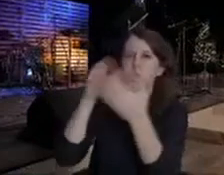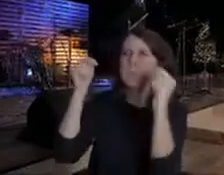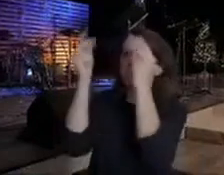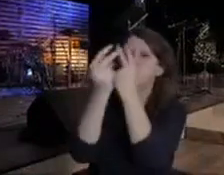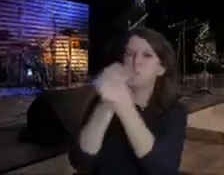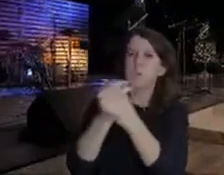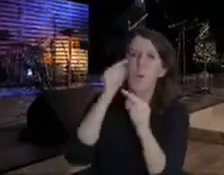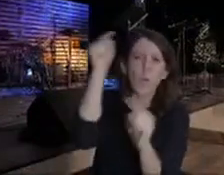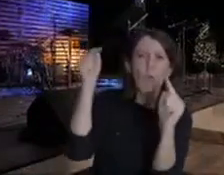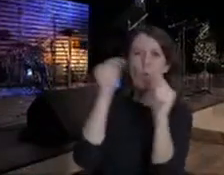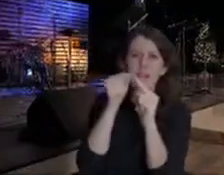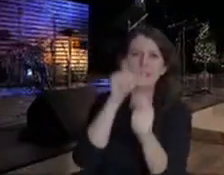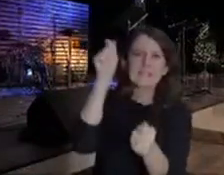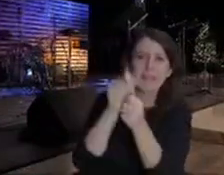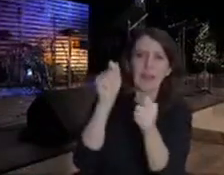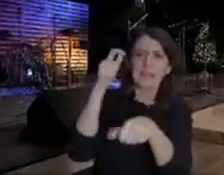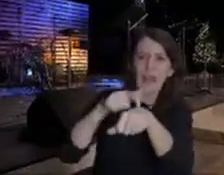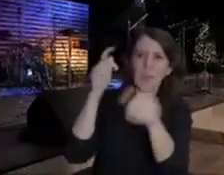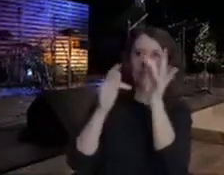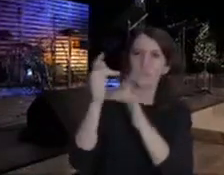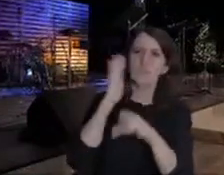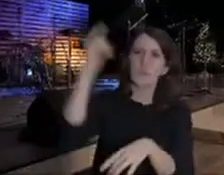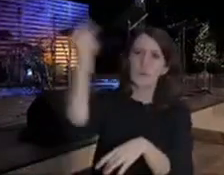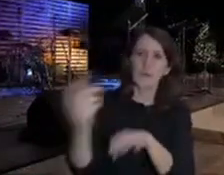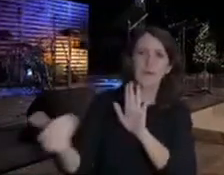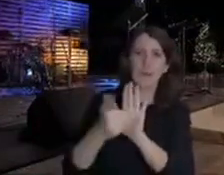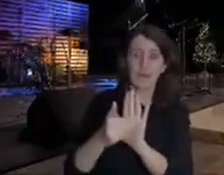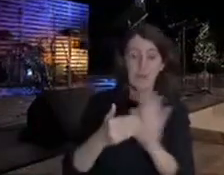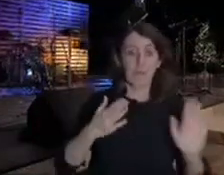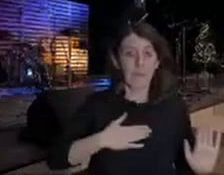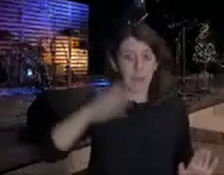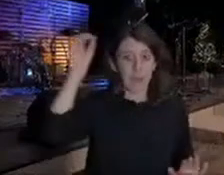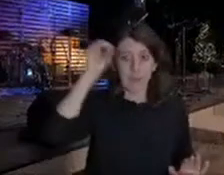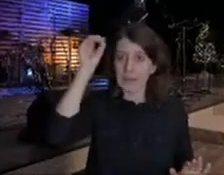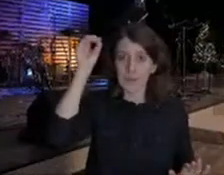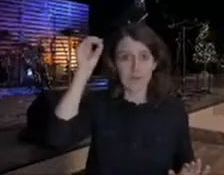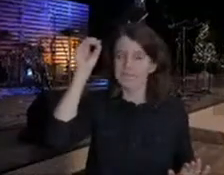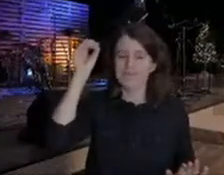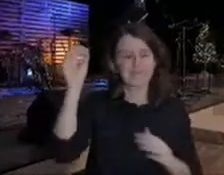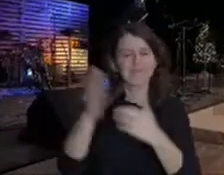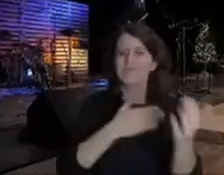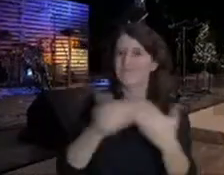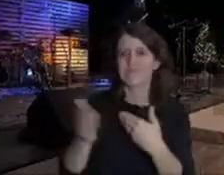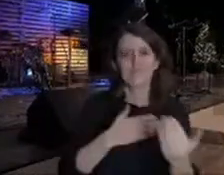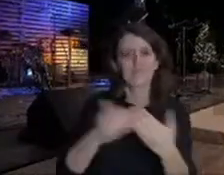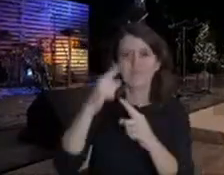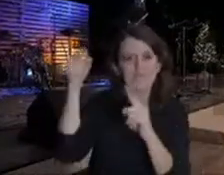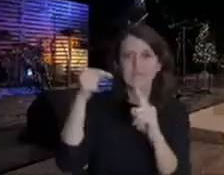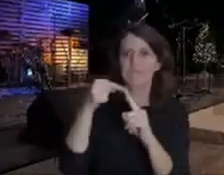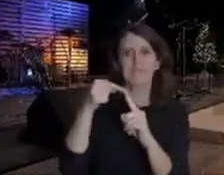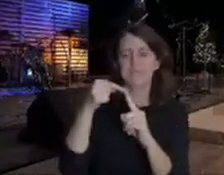trying to figure out when that's going to happen. Personally, here's what I think. I don't think it matters.